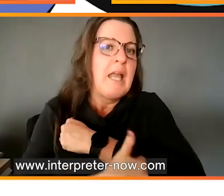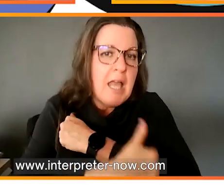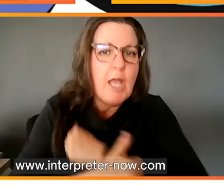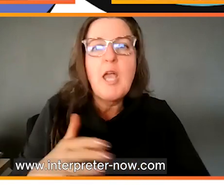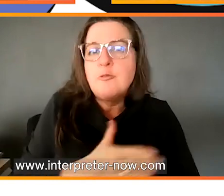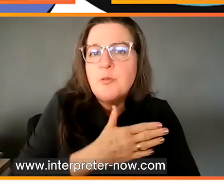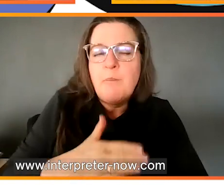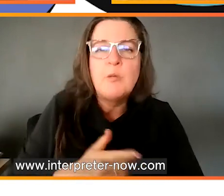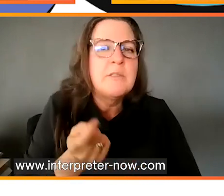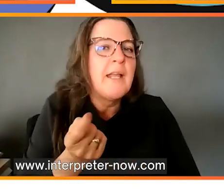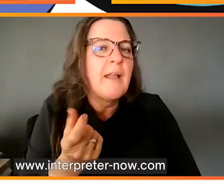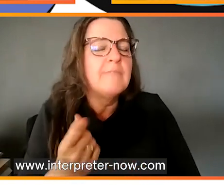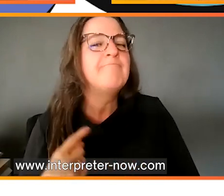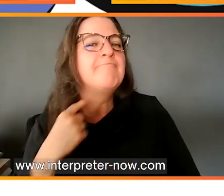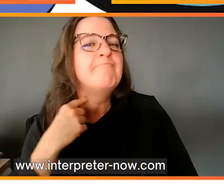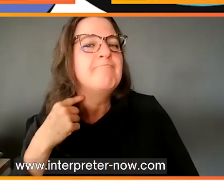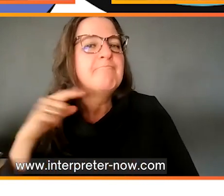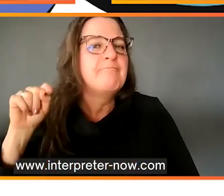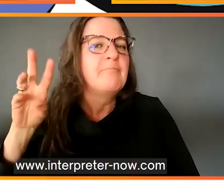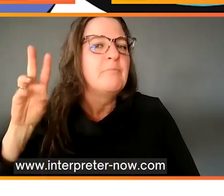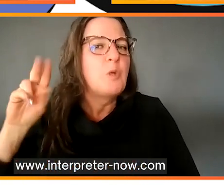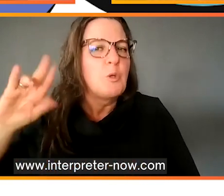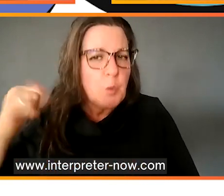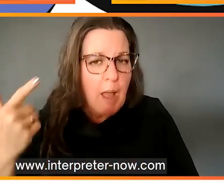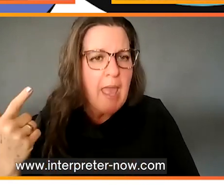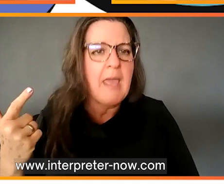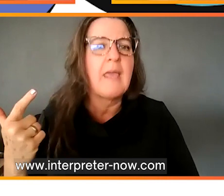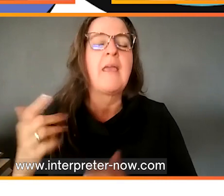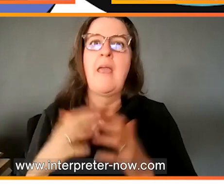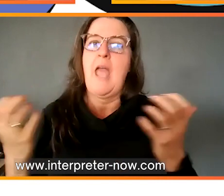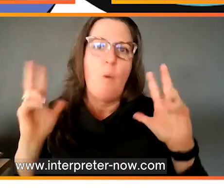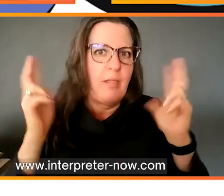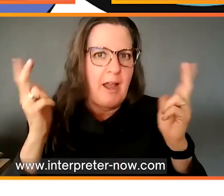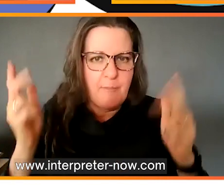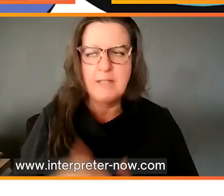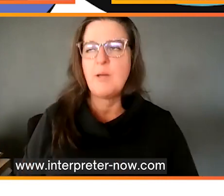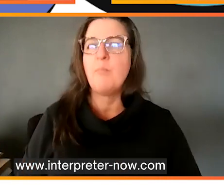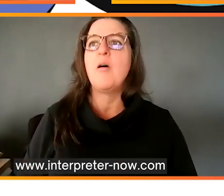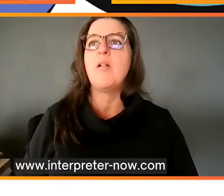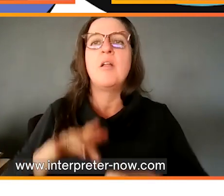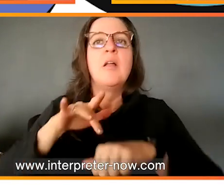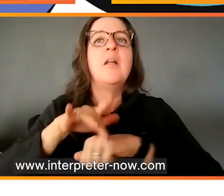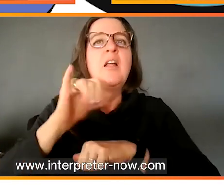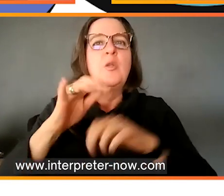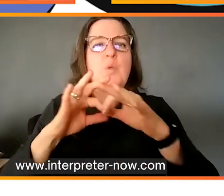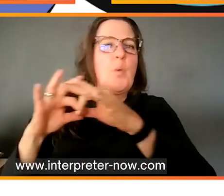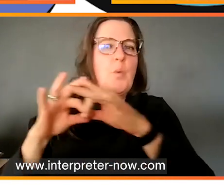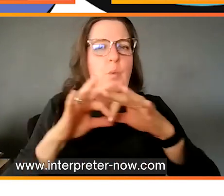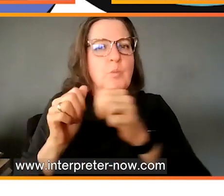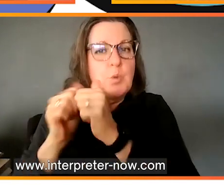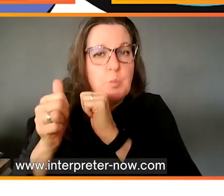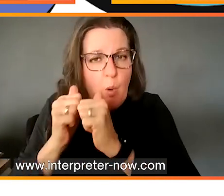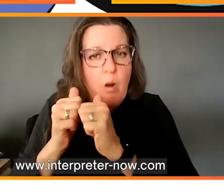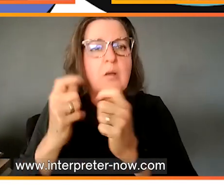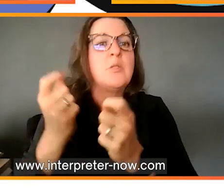sport, winning, that's kind of what puts food on our table. That was a clear connection for me. And that